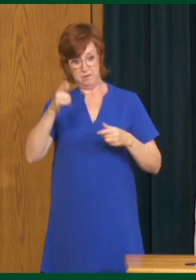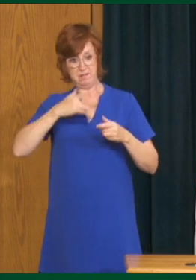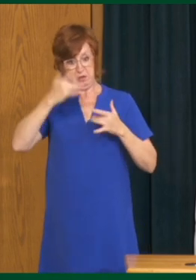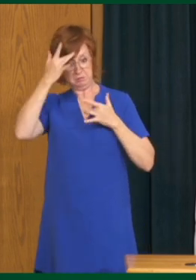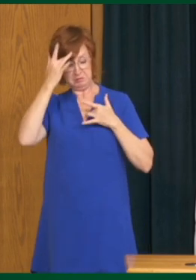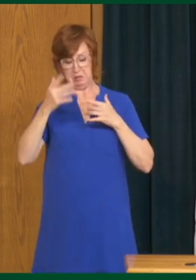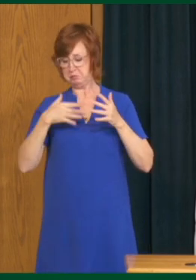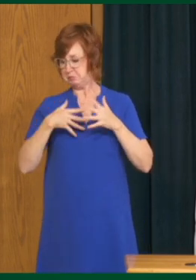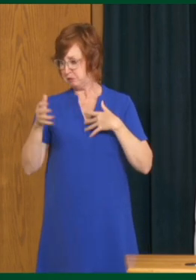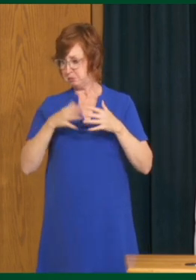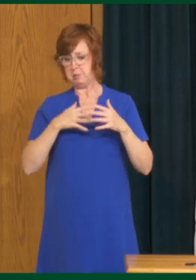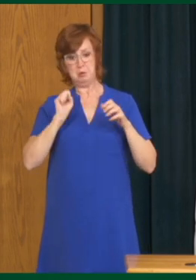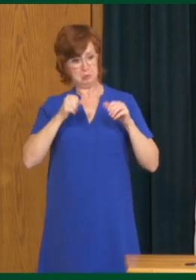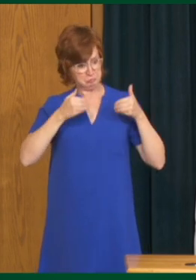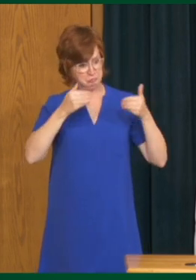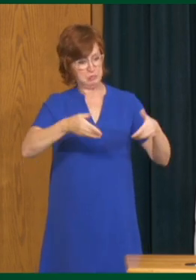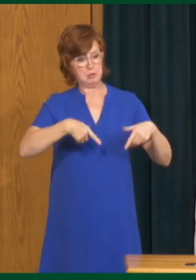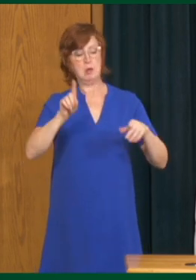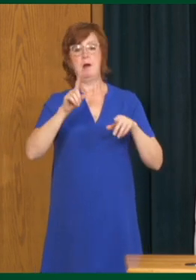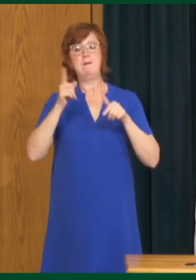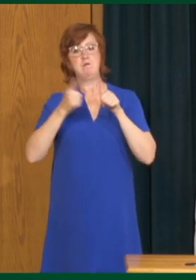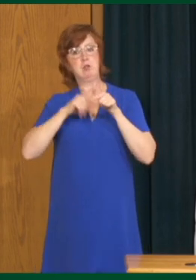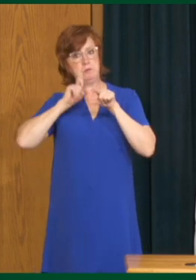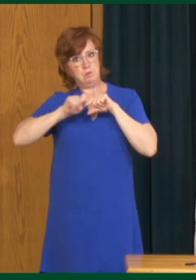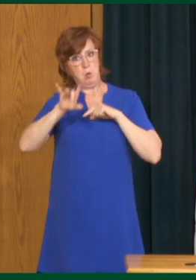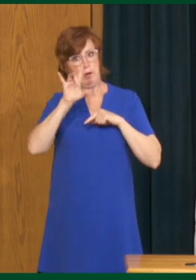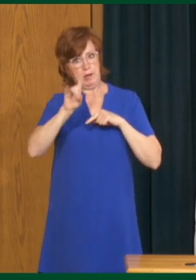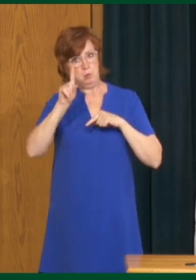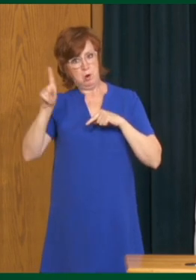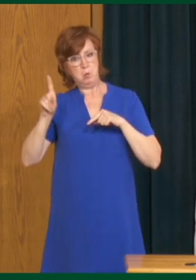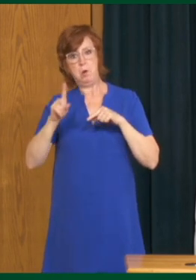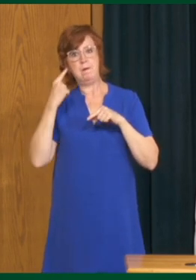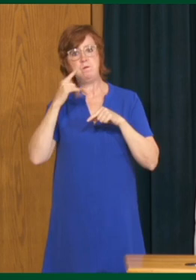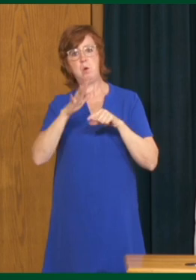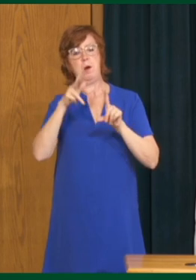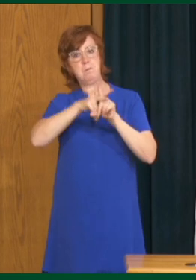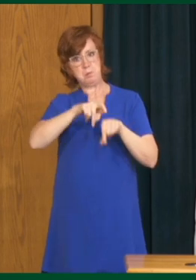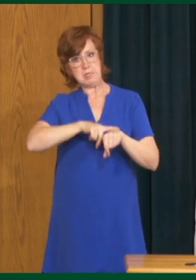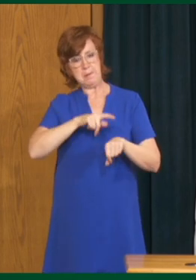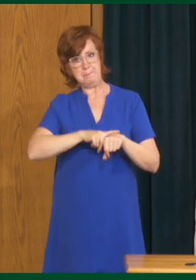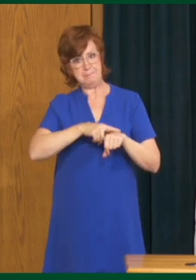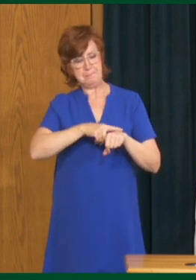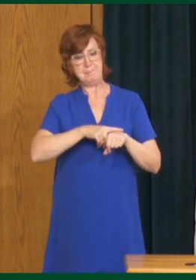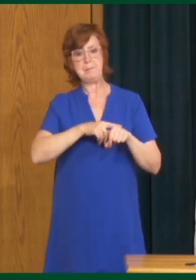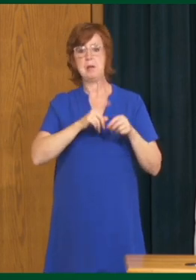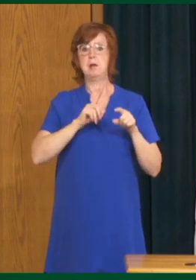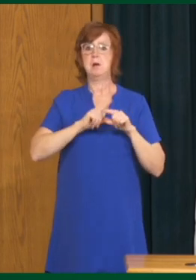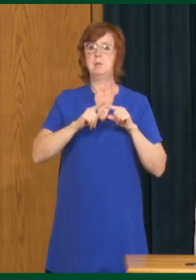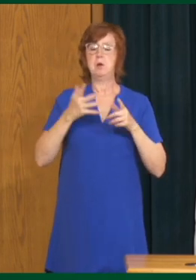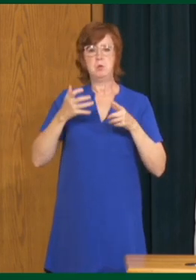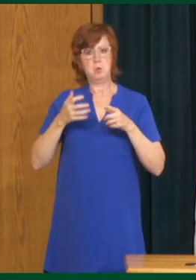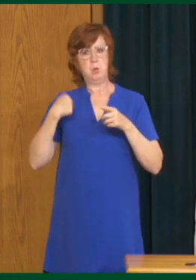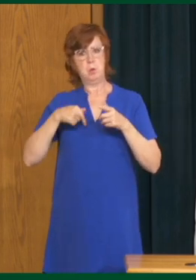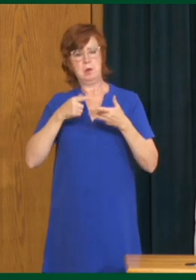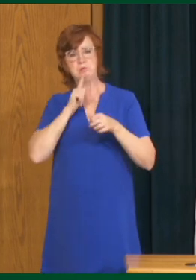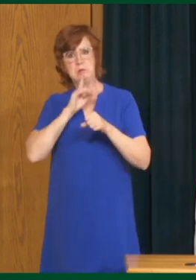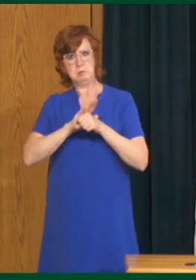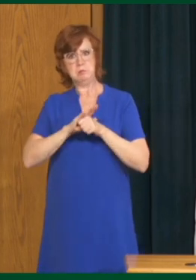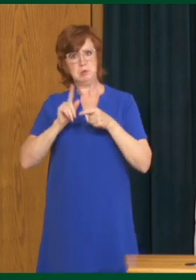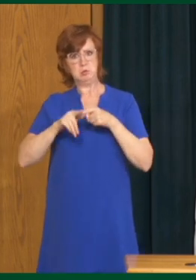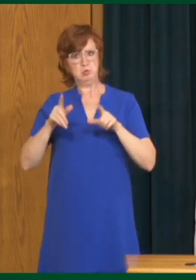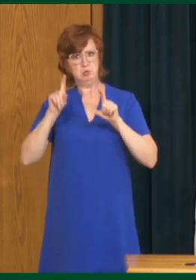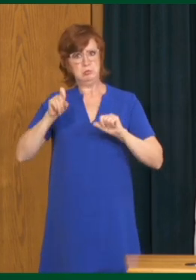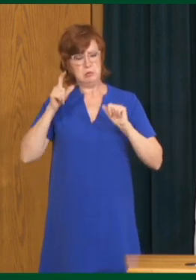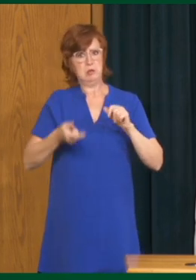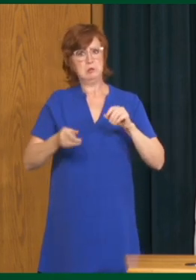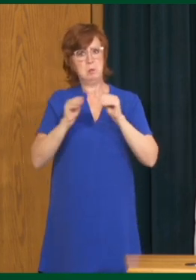at 811 to arrange for testing. This move supports our earlier commitment to increase testing capacity in the province because we know the